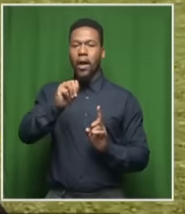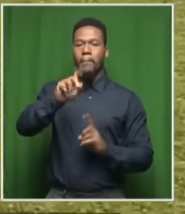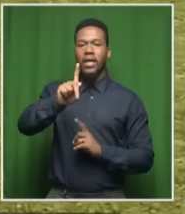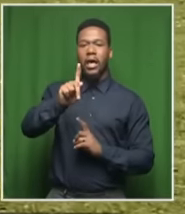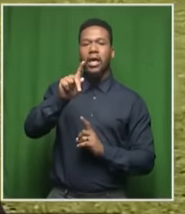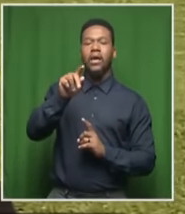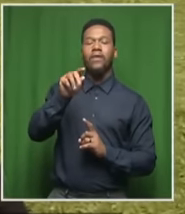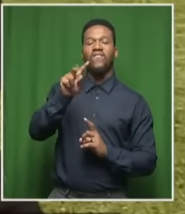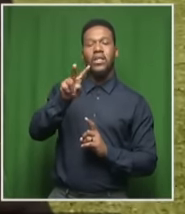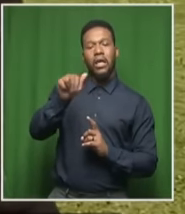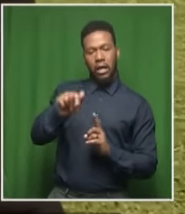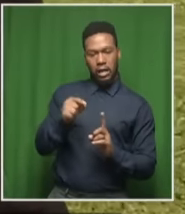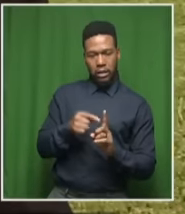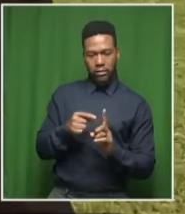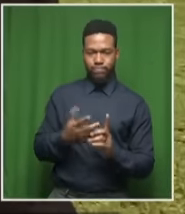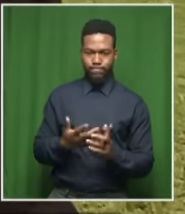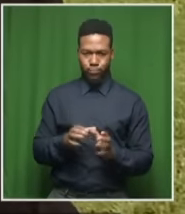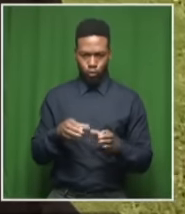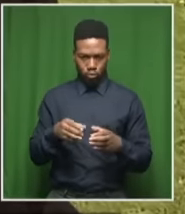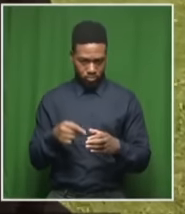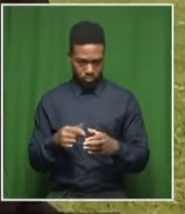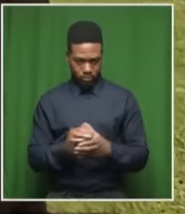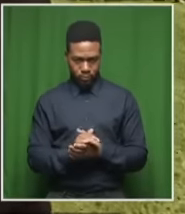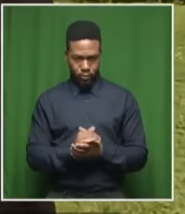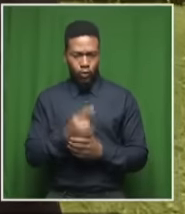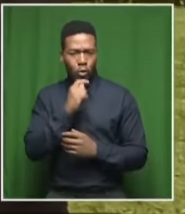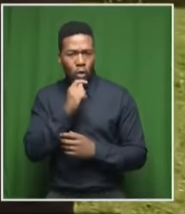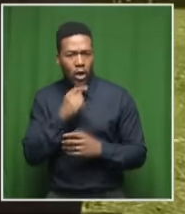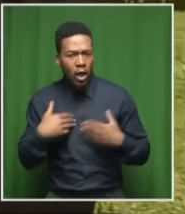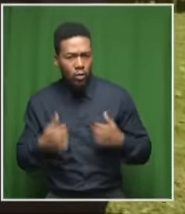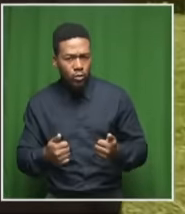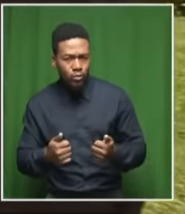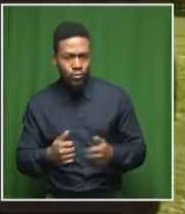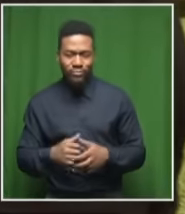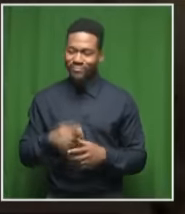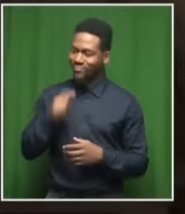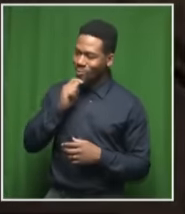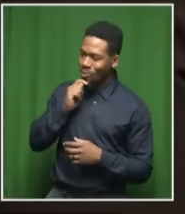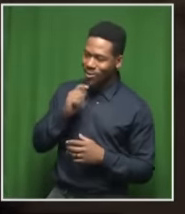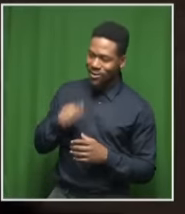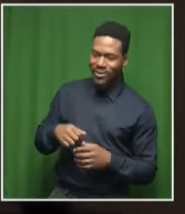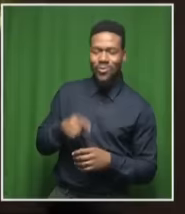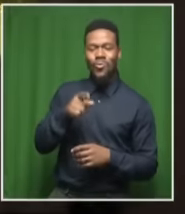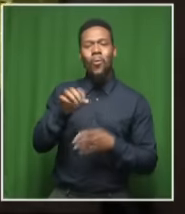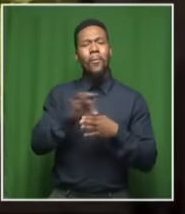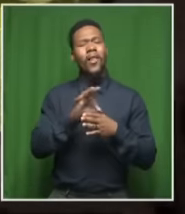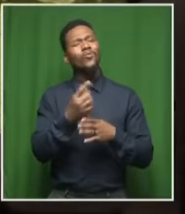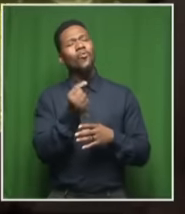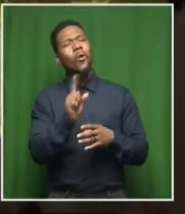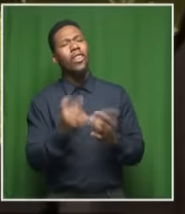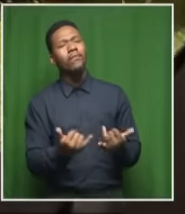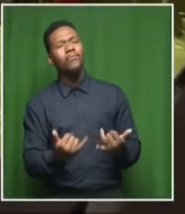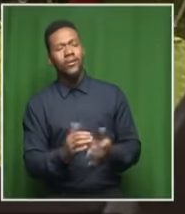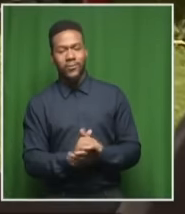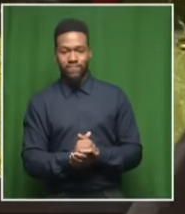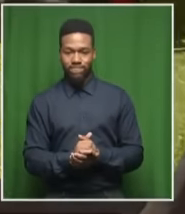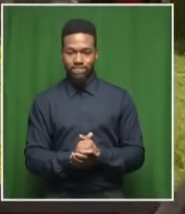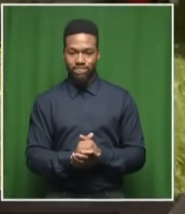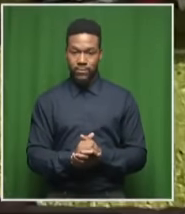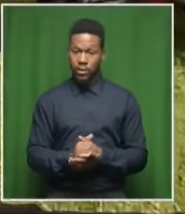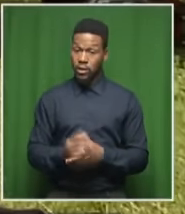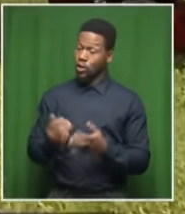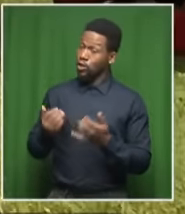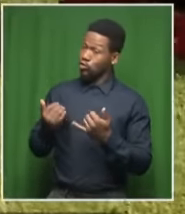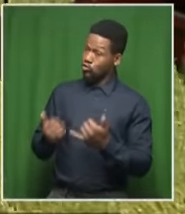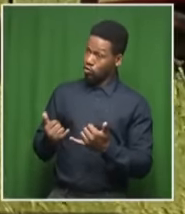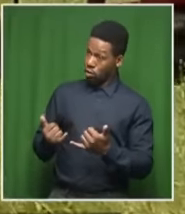Good morning. Good morning to you and your viewers. Tell us what you plan to do today. Today, every year